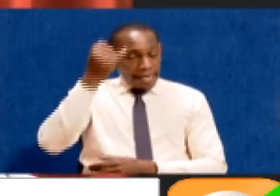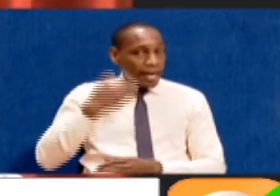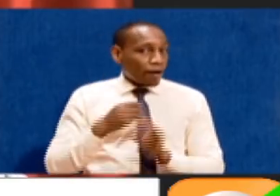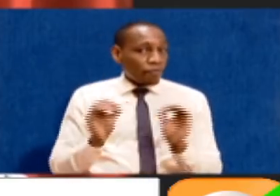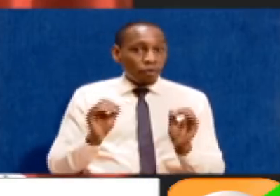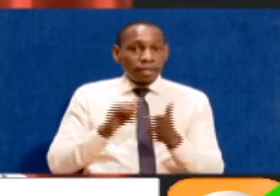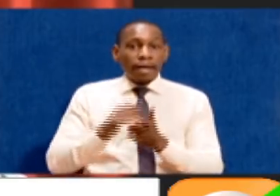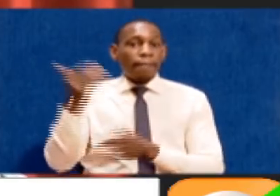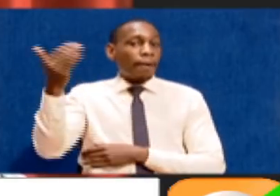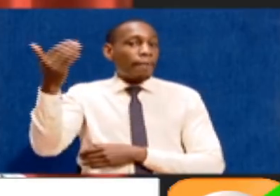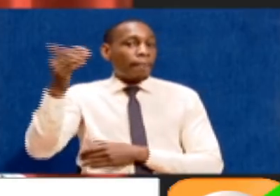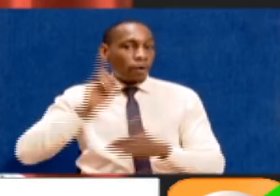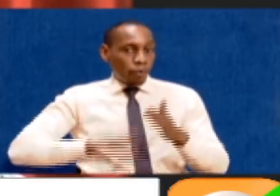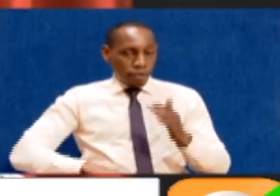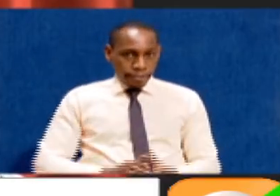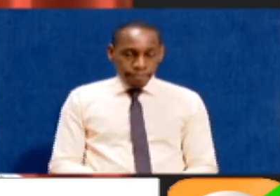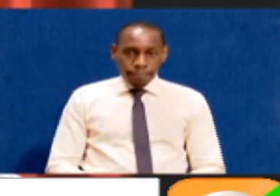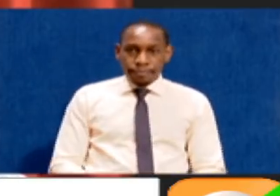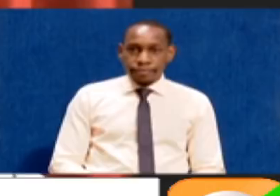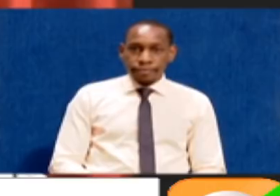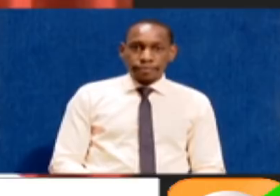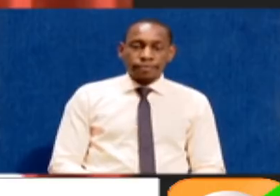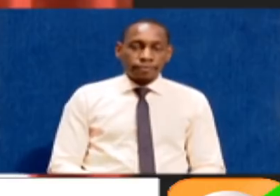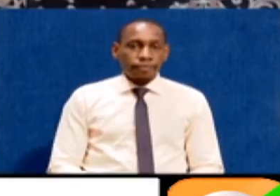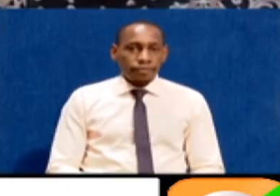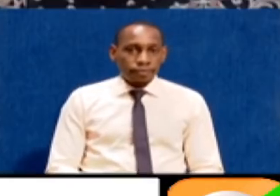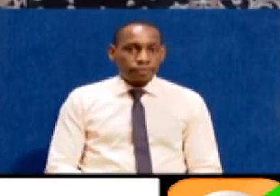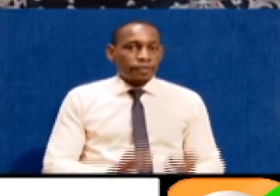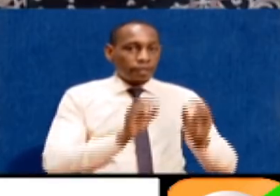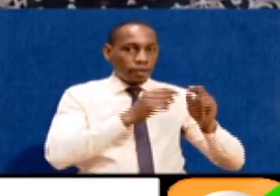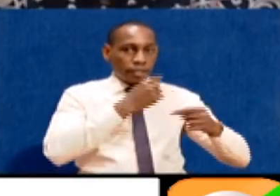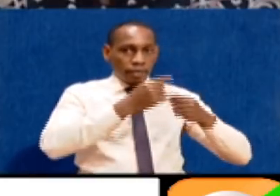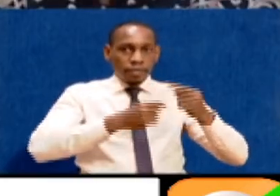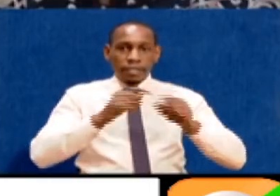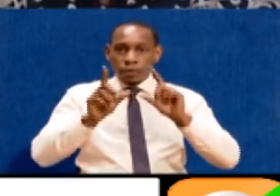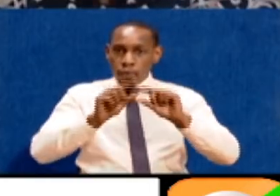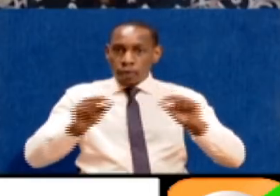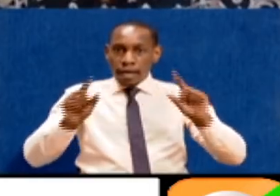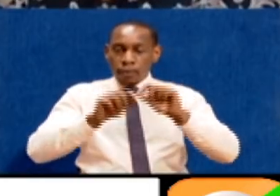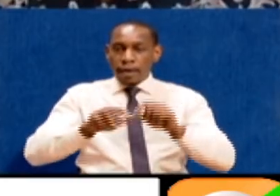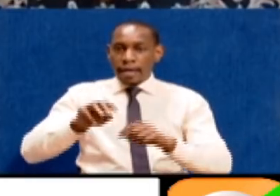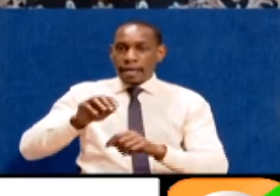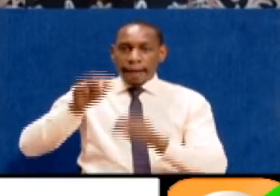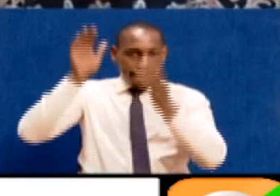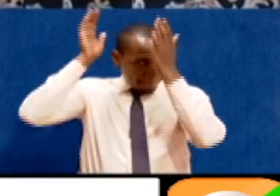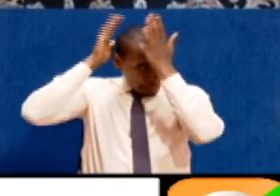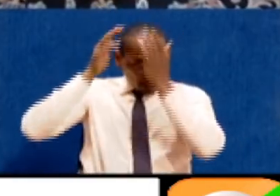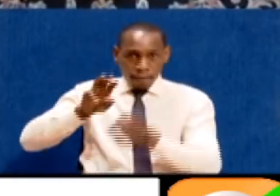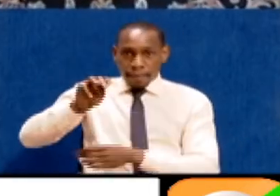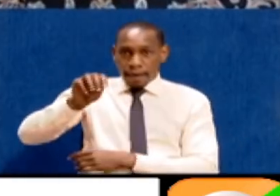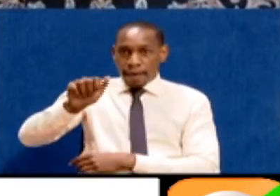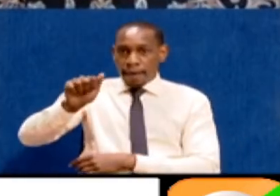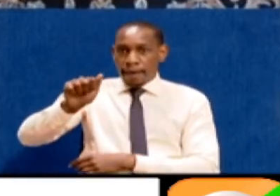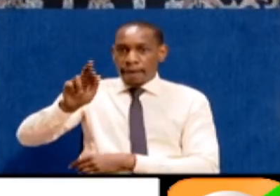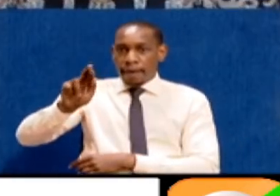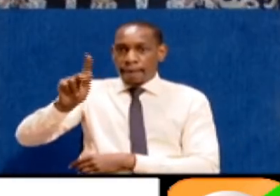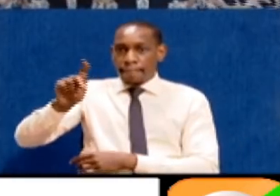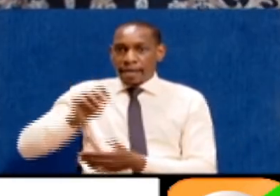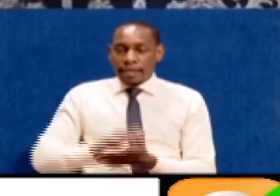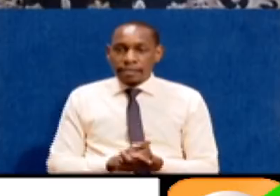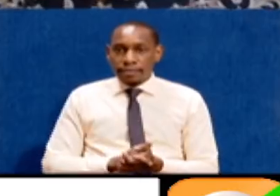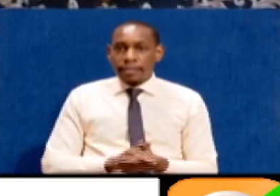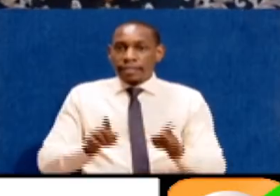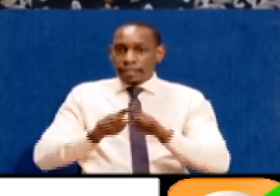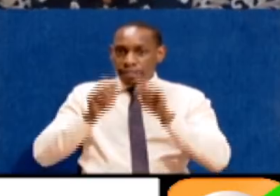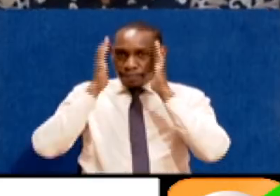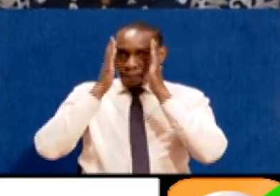idea what they are going to say. Bishop Oginde, let me pick up from what some of the things that Bishop Mark Kariuki has stated on the program today.